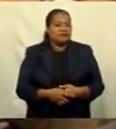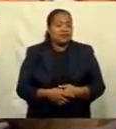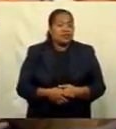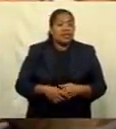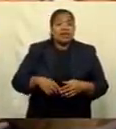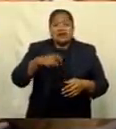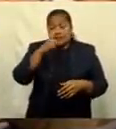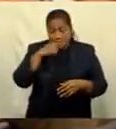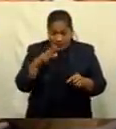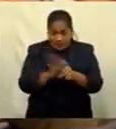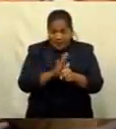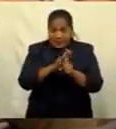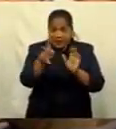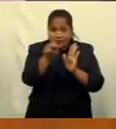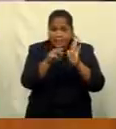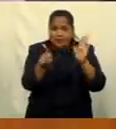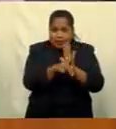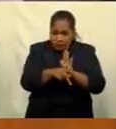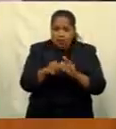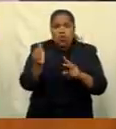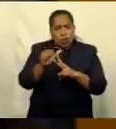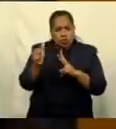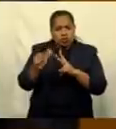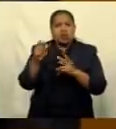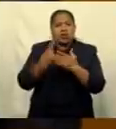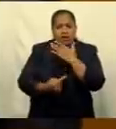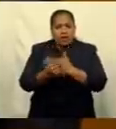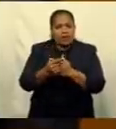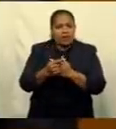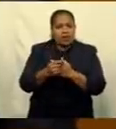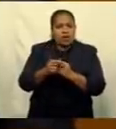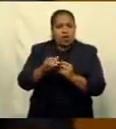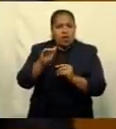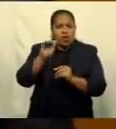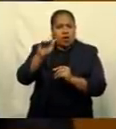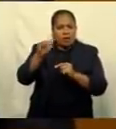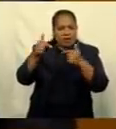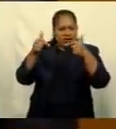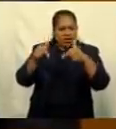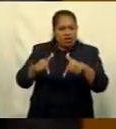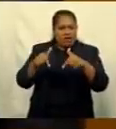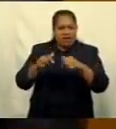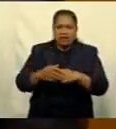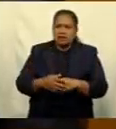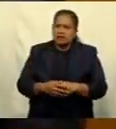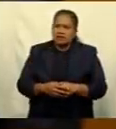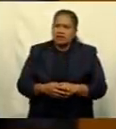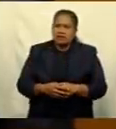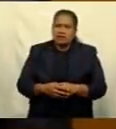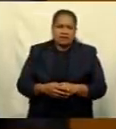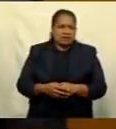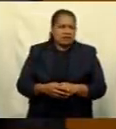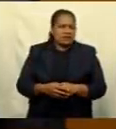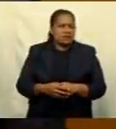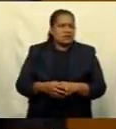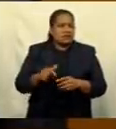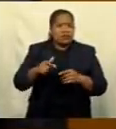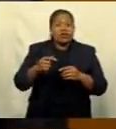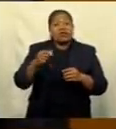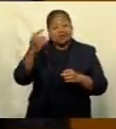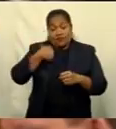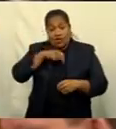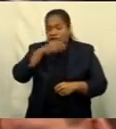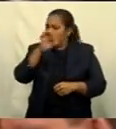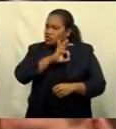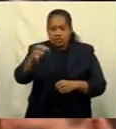Policymakers are also braced for a storm of industry lobbying. Well, let us never forget what the cost of non-action would